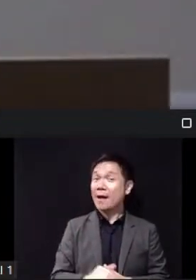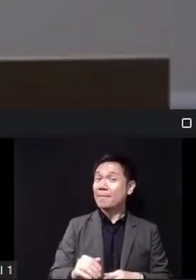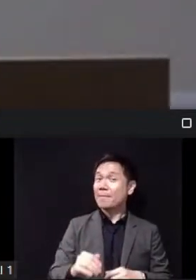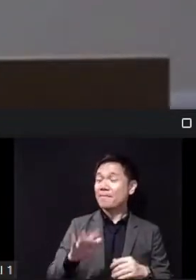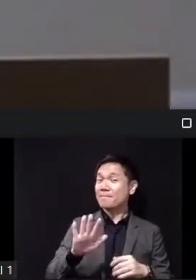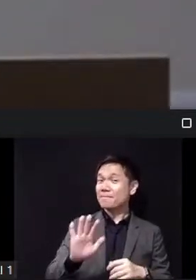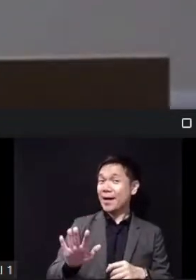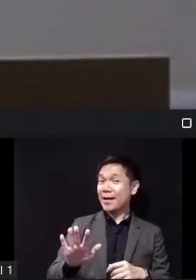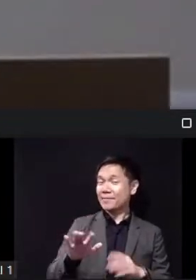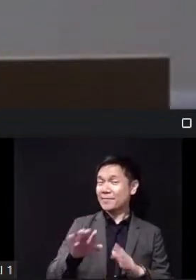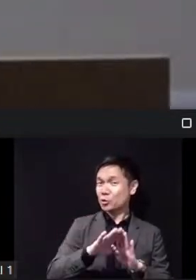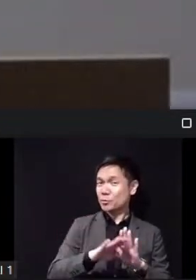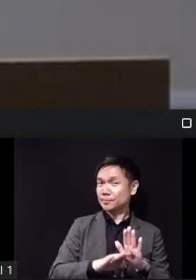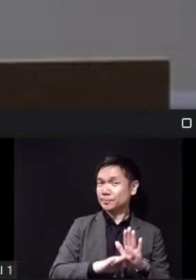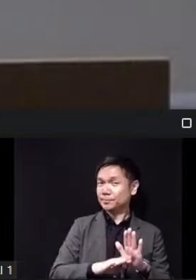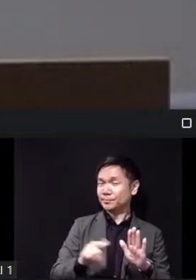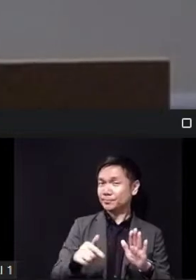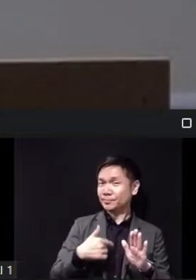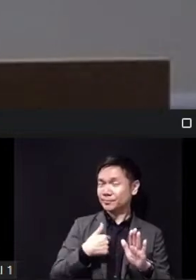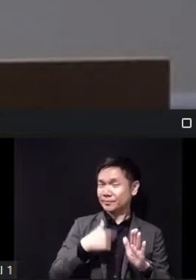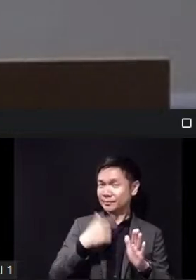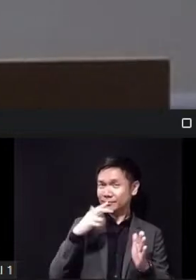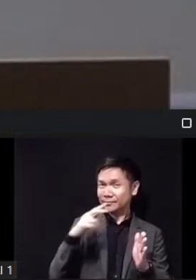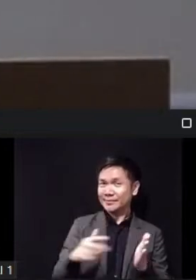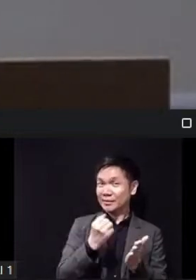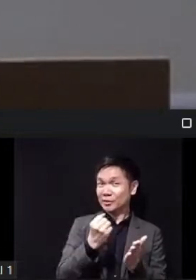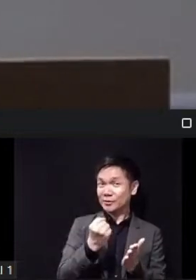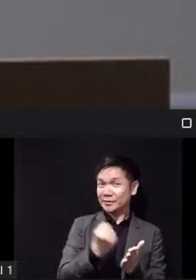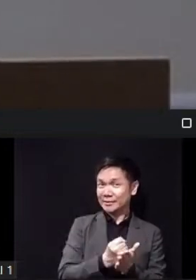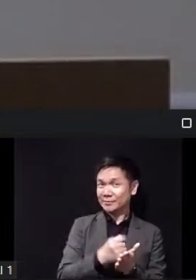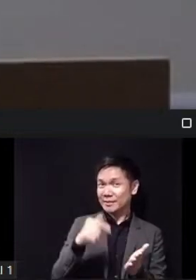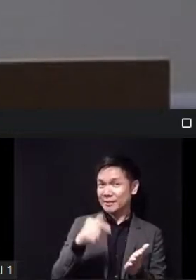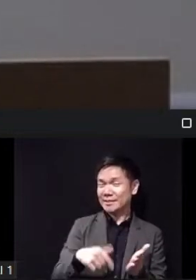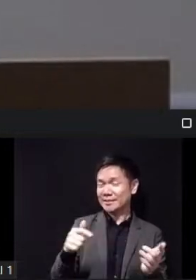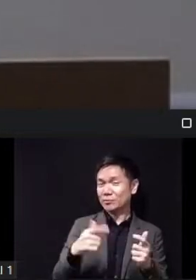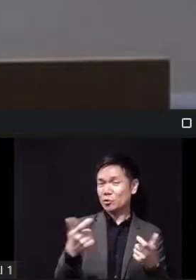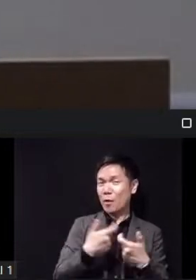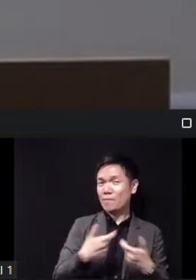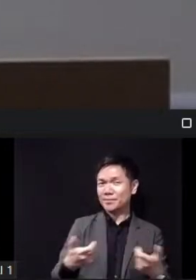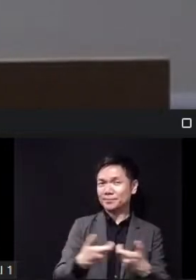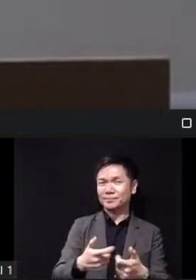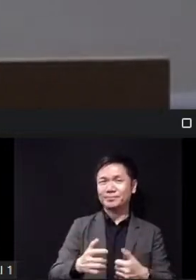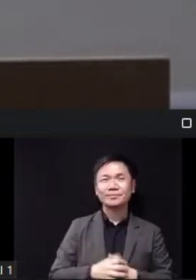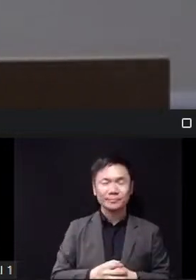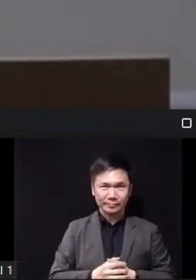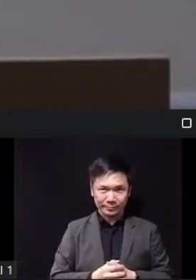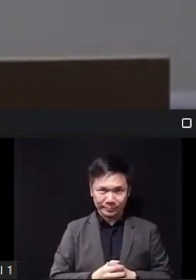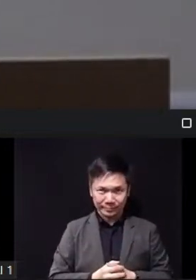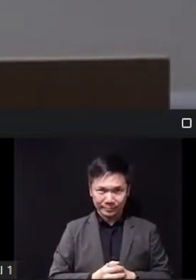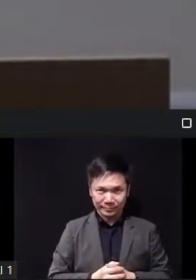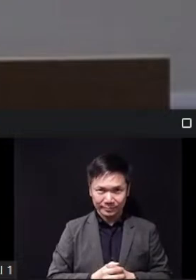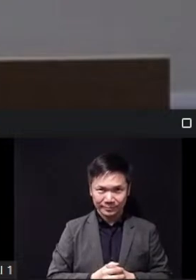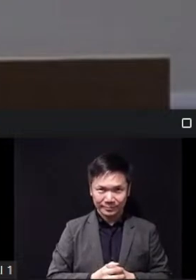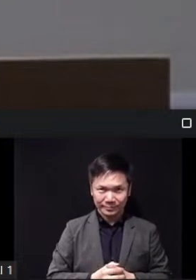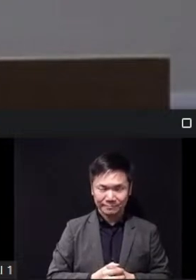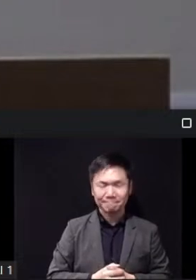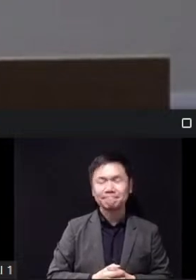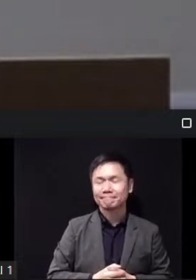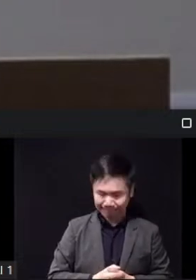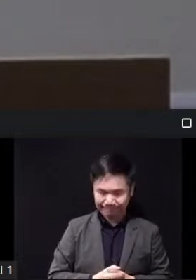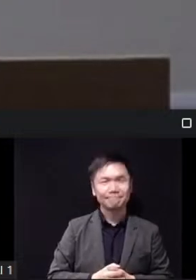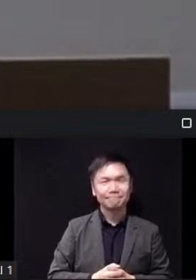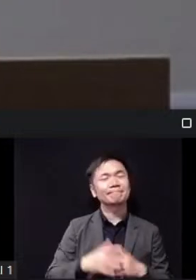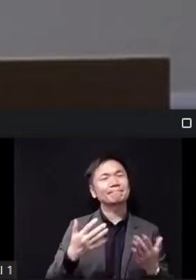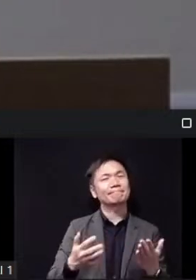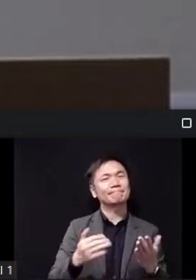5, adoption of the report on the conference. Distinguished delegates, I have the pleasure to present to